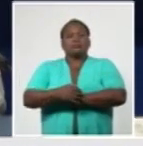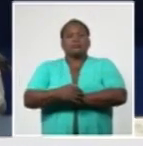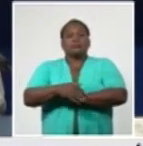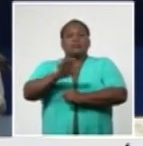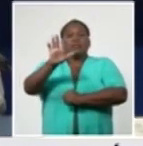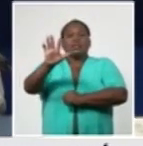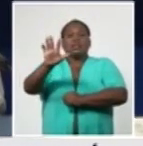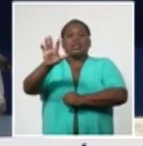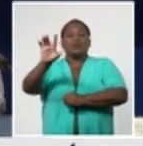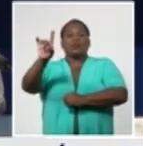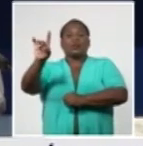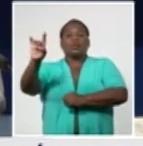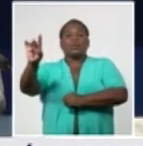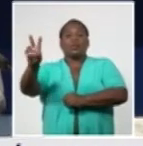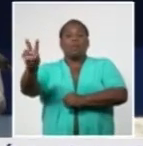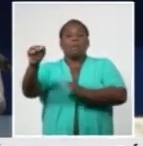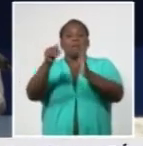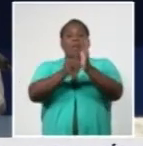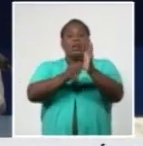Russia follows with